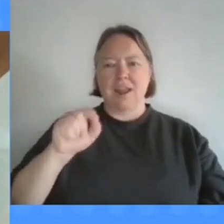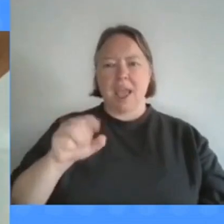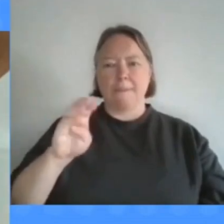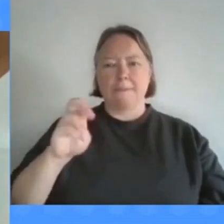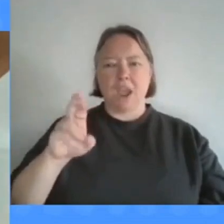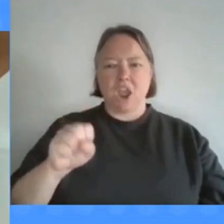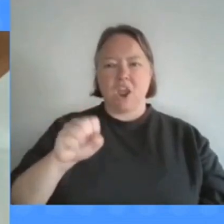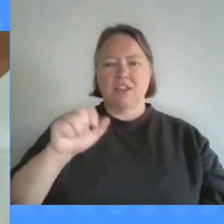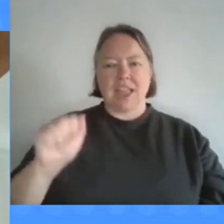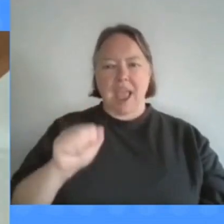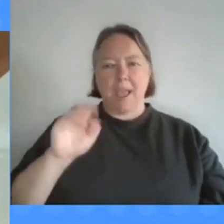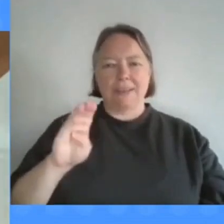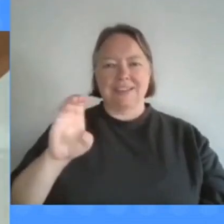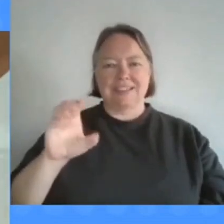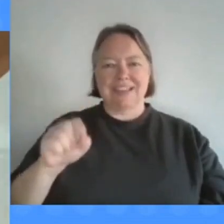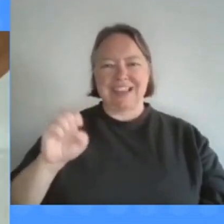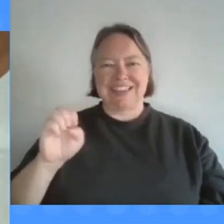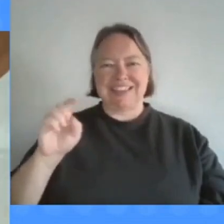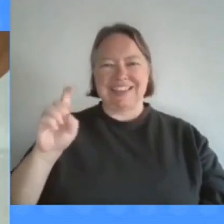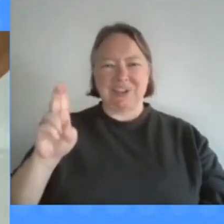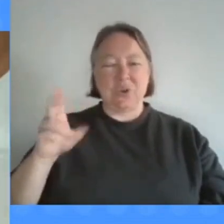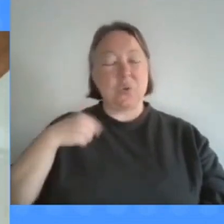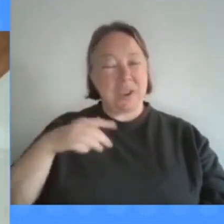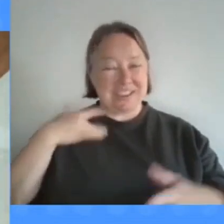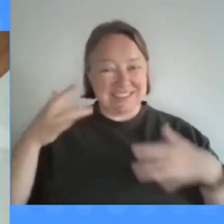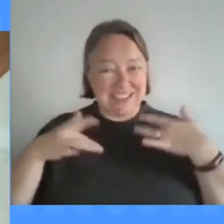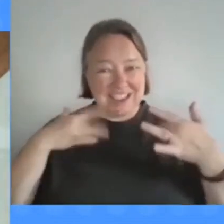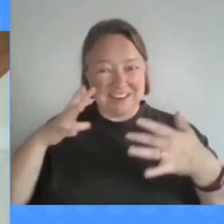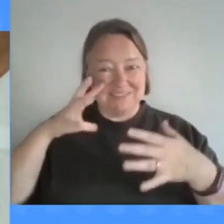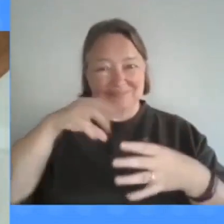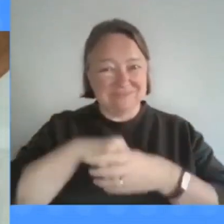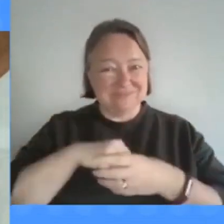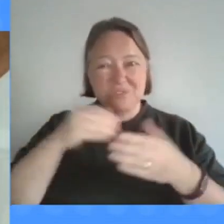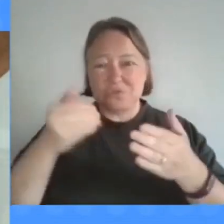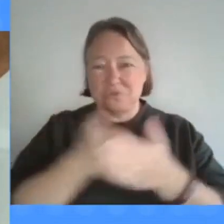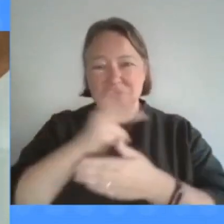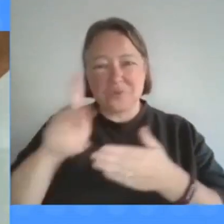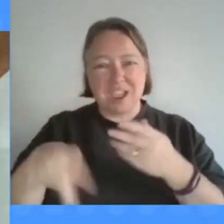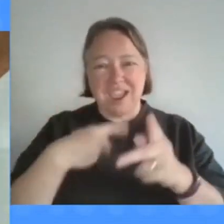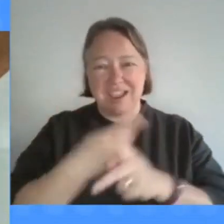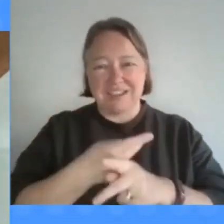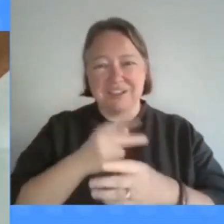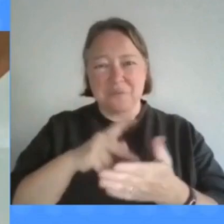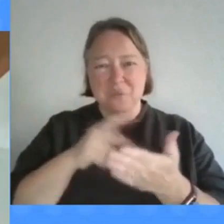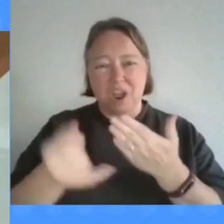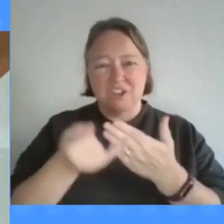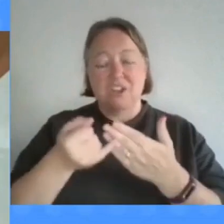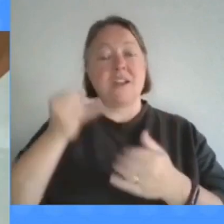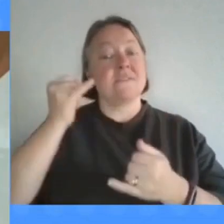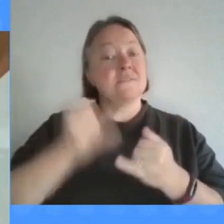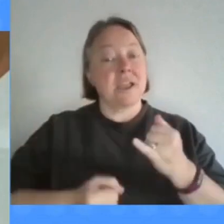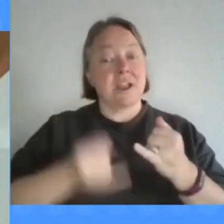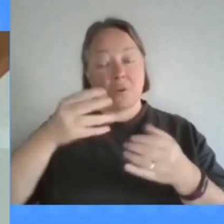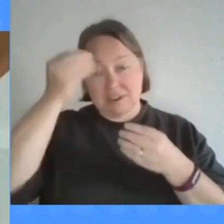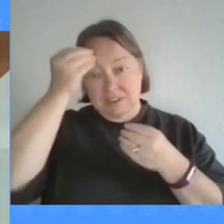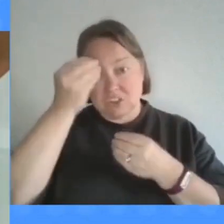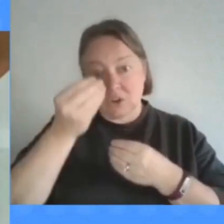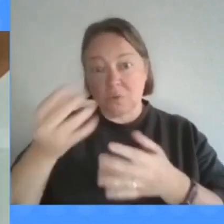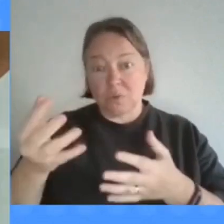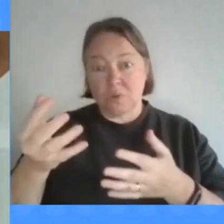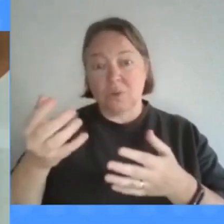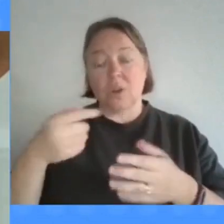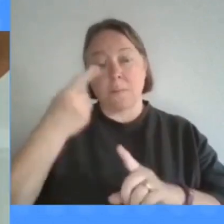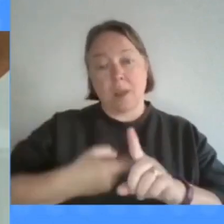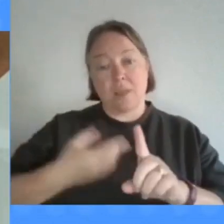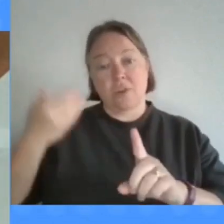marina.bears@bc.edu, because we are excited, engaging in all new kinds of projects. And finally, I want to share with you that a month